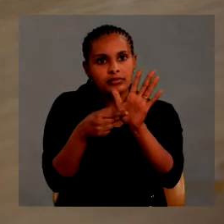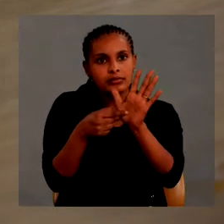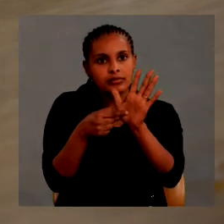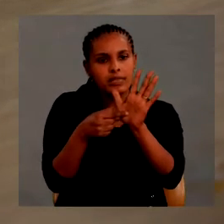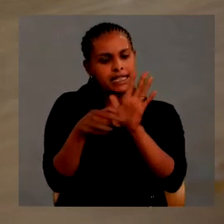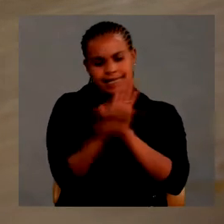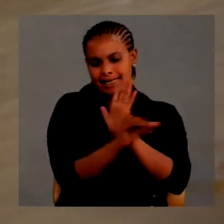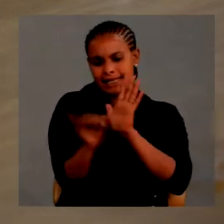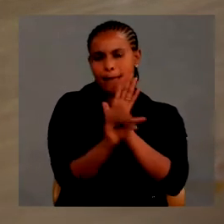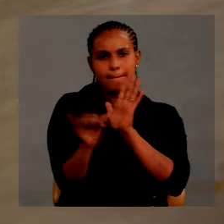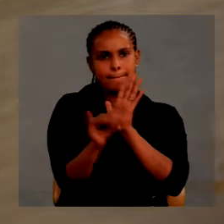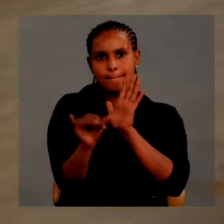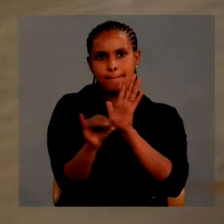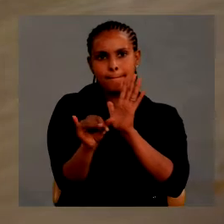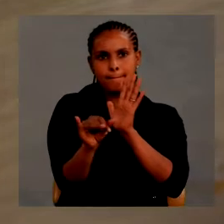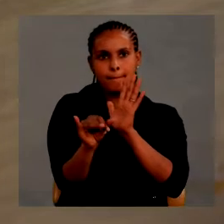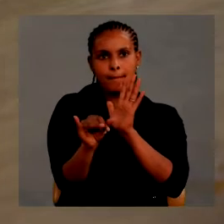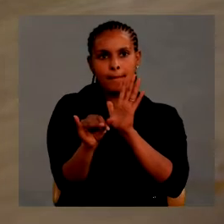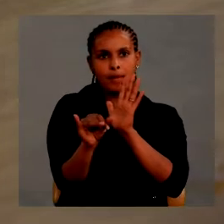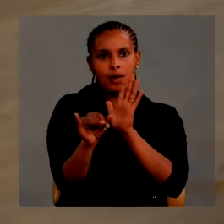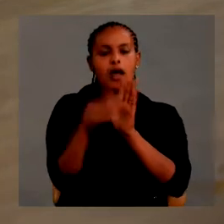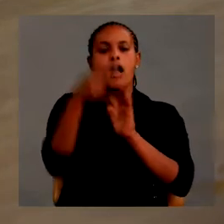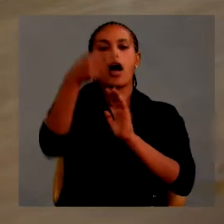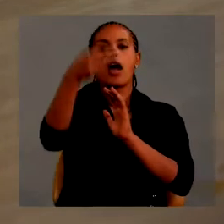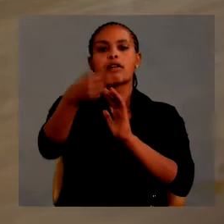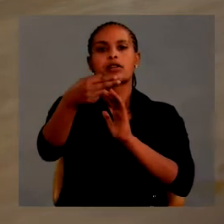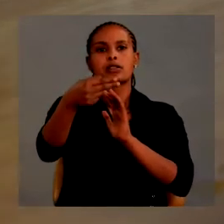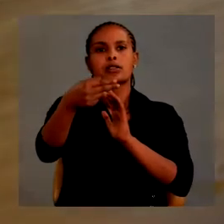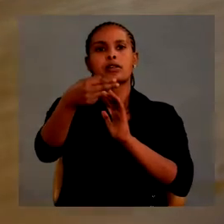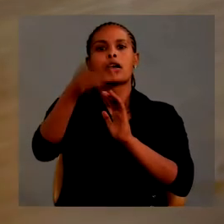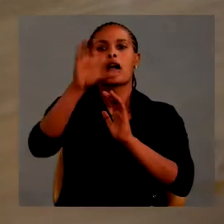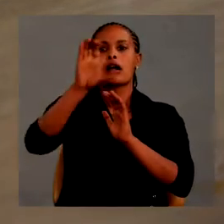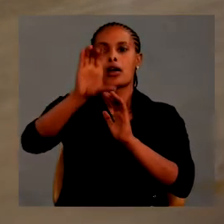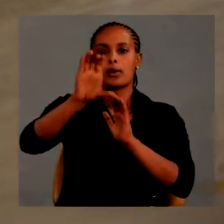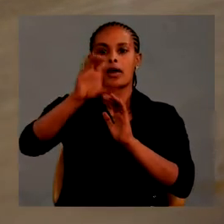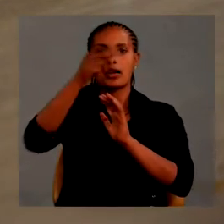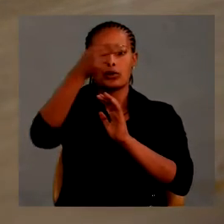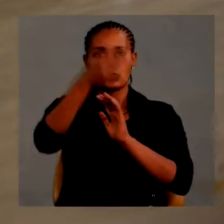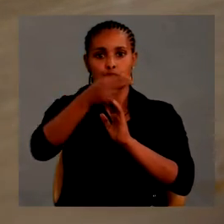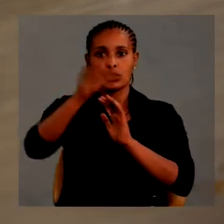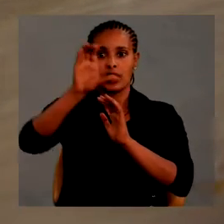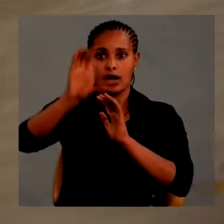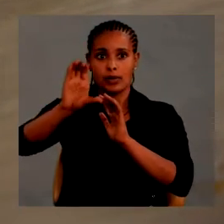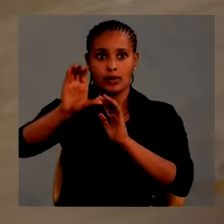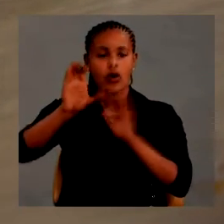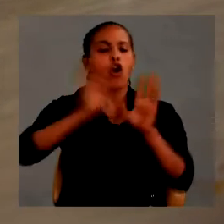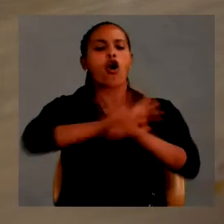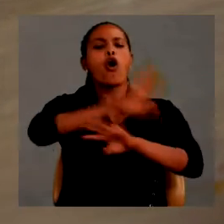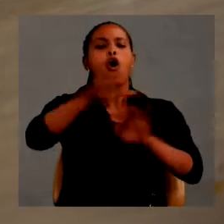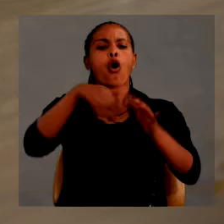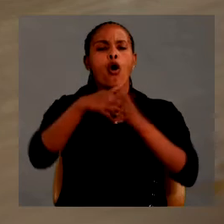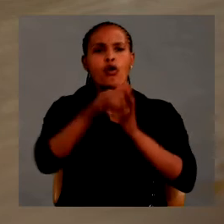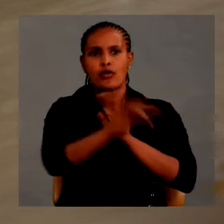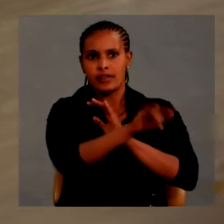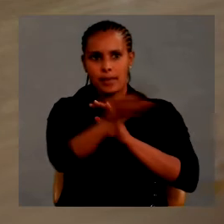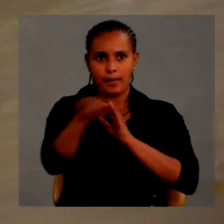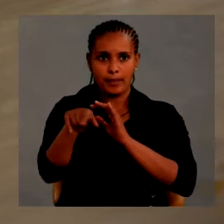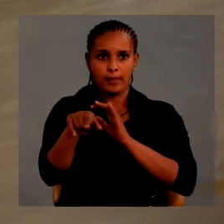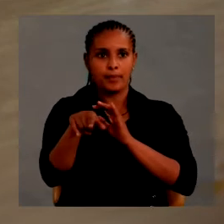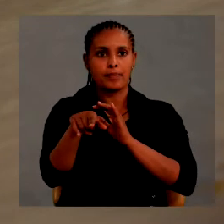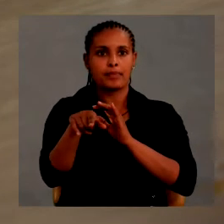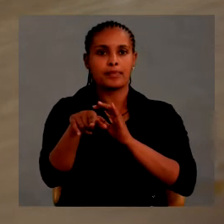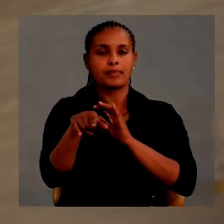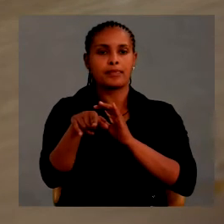The same. It's hydrogen, carbon, hydrogen, carbon. So all of them,